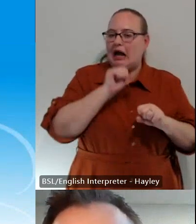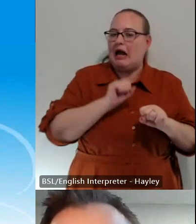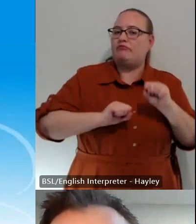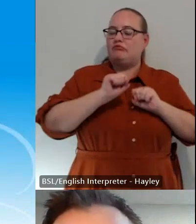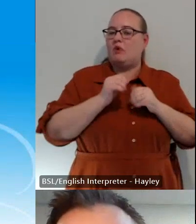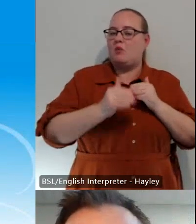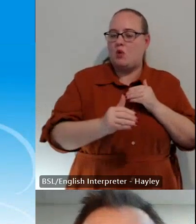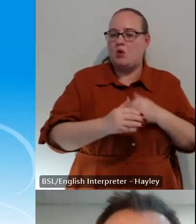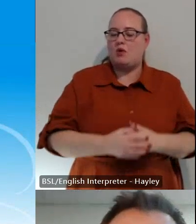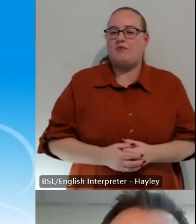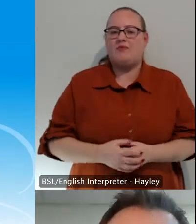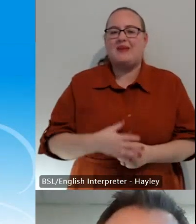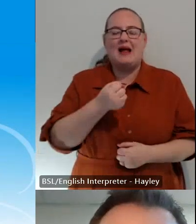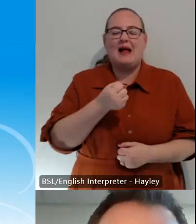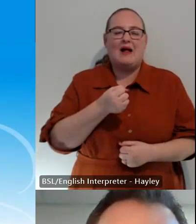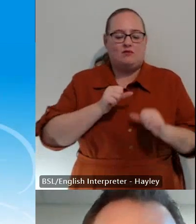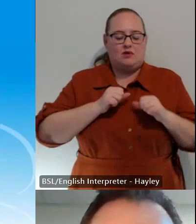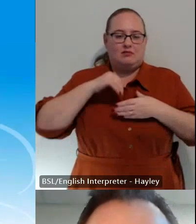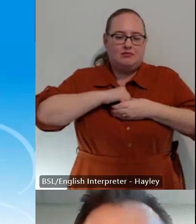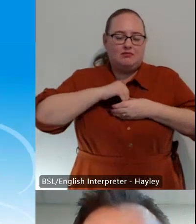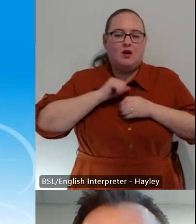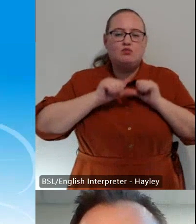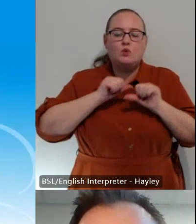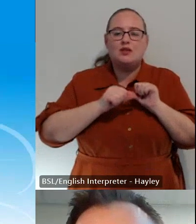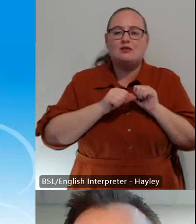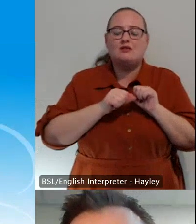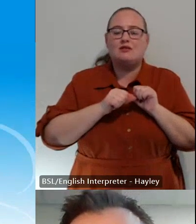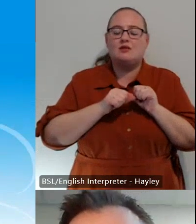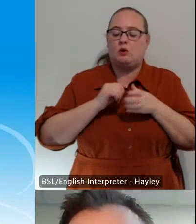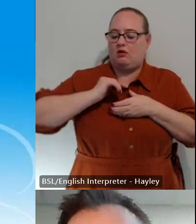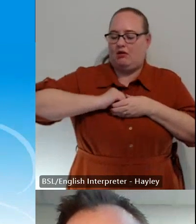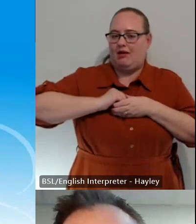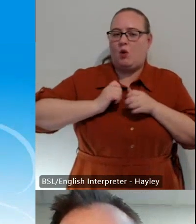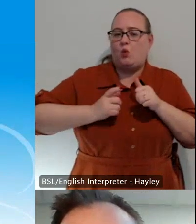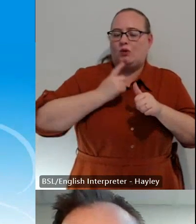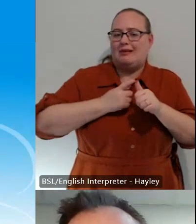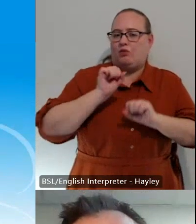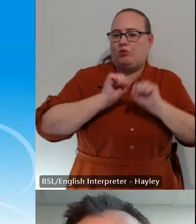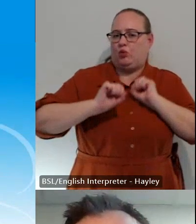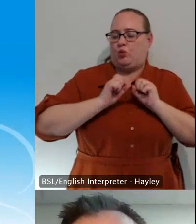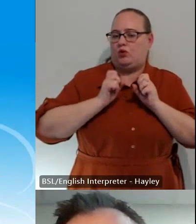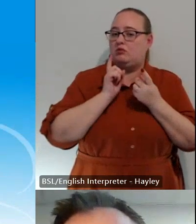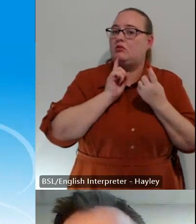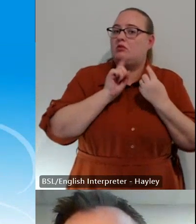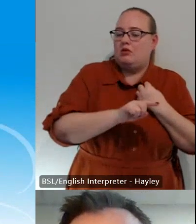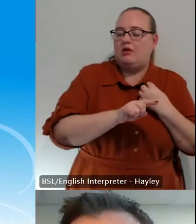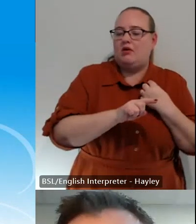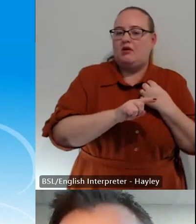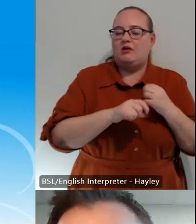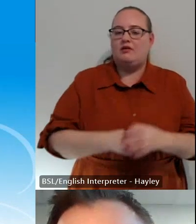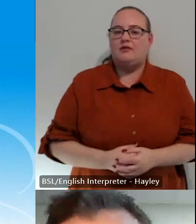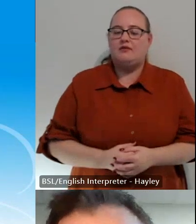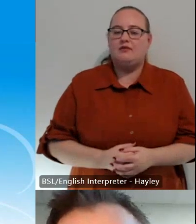like interferons and the innate immune response, which are able to suppress that virus infection such that the